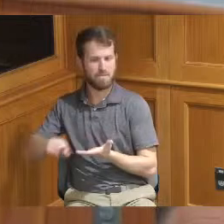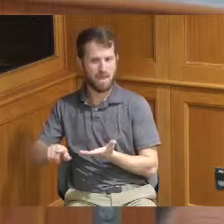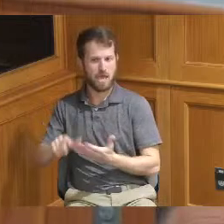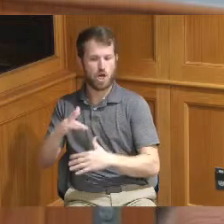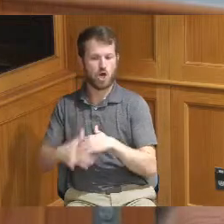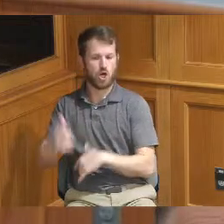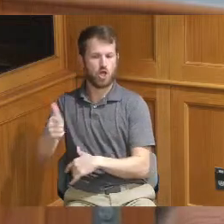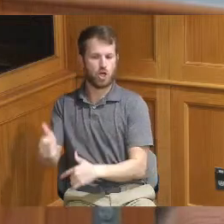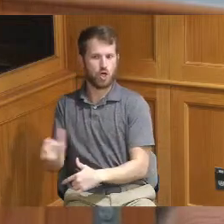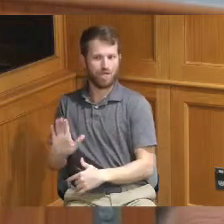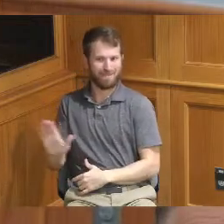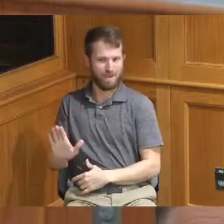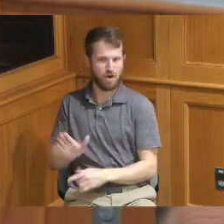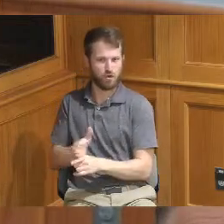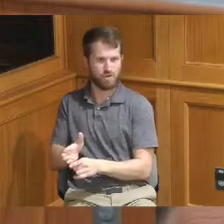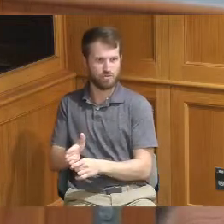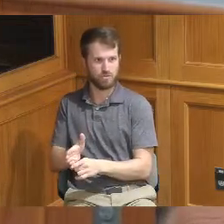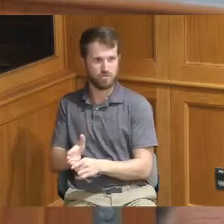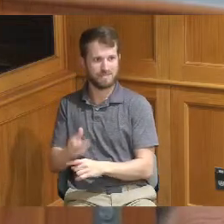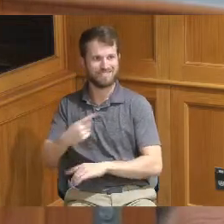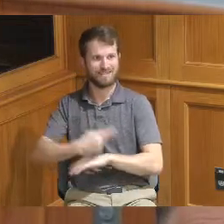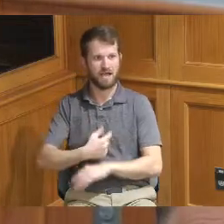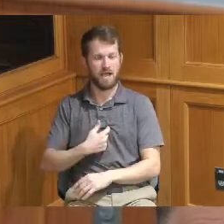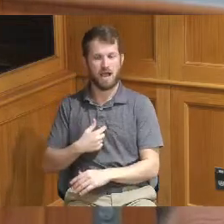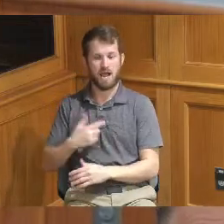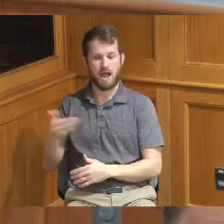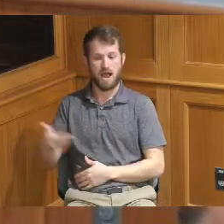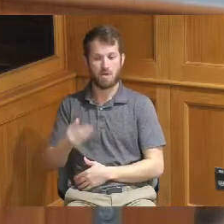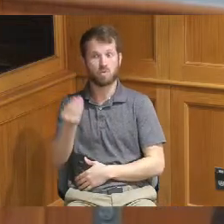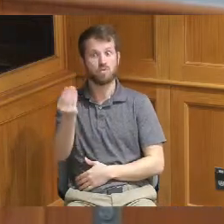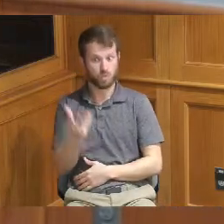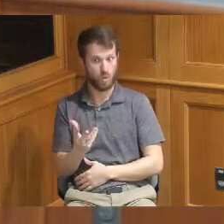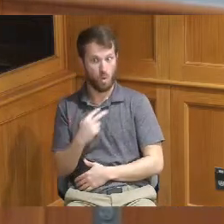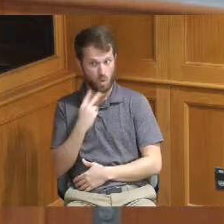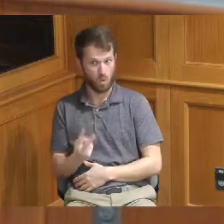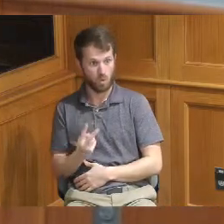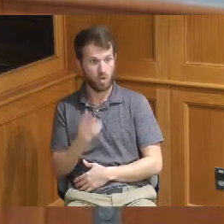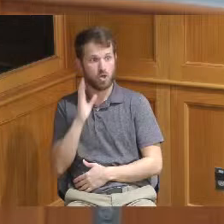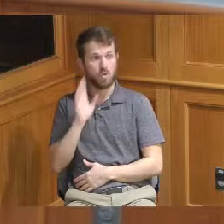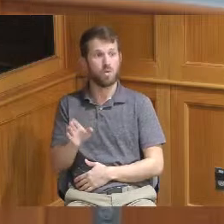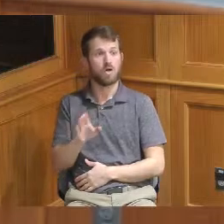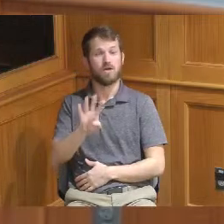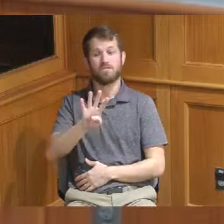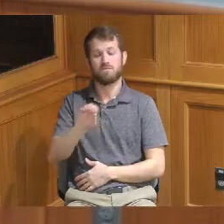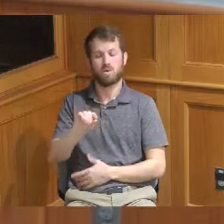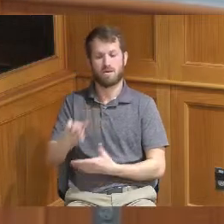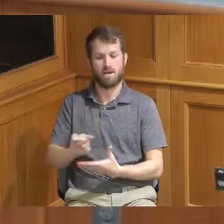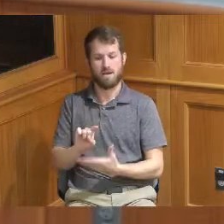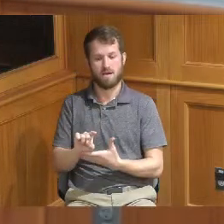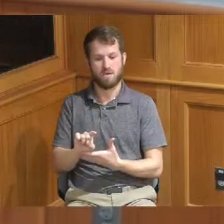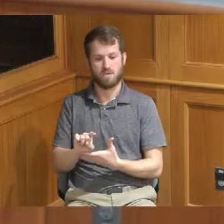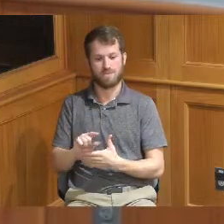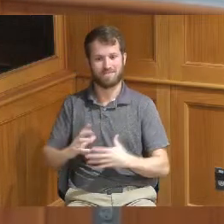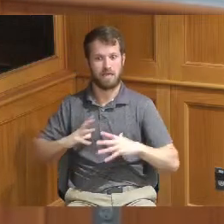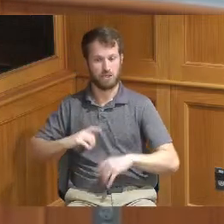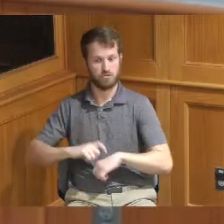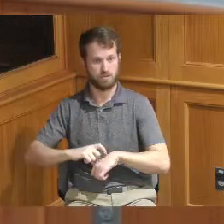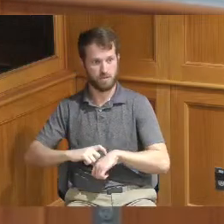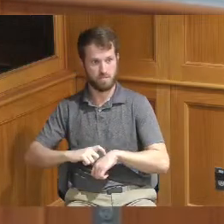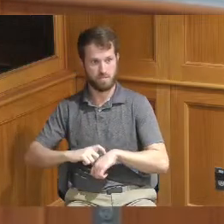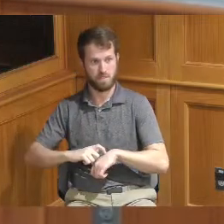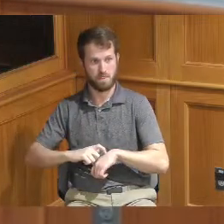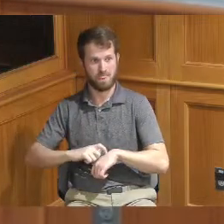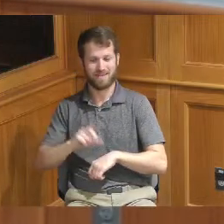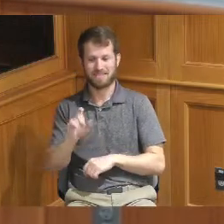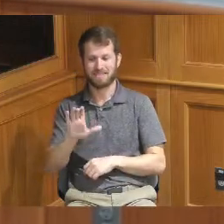careers. On the day that I was hired, I was verbally told that I would receive that 40 hours of vacation time.